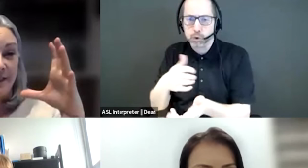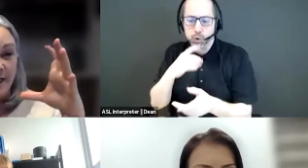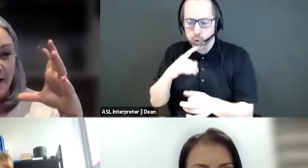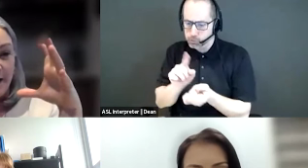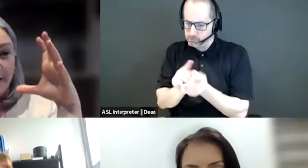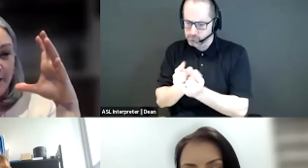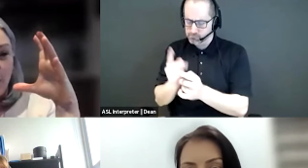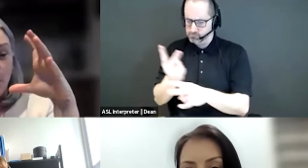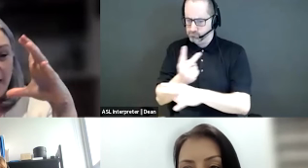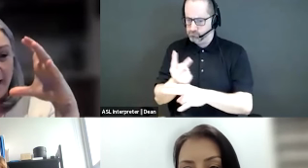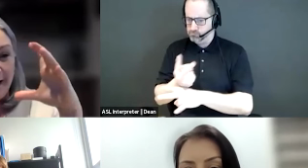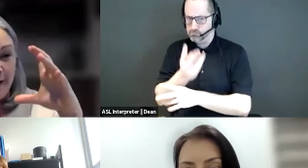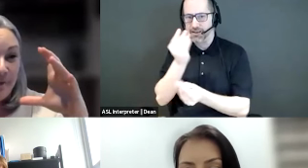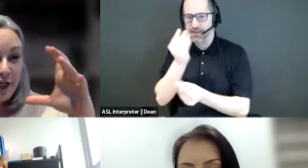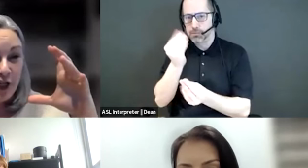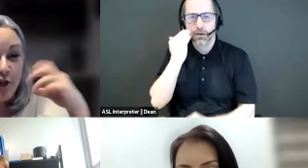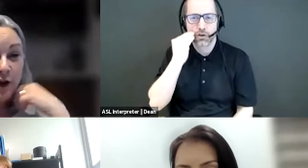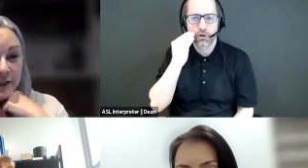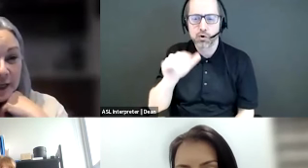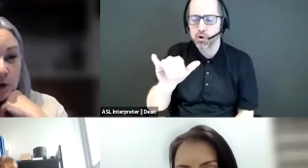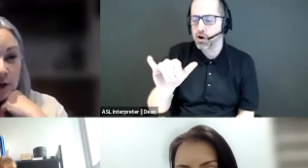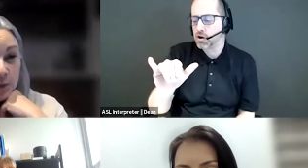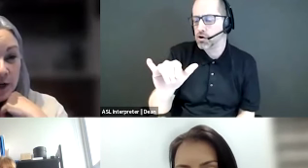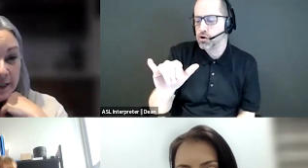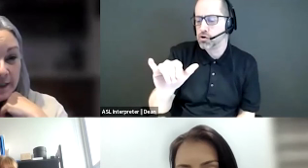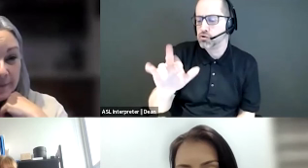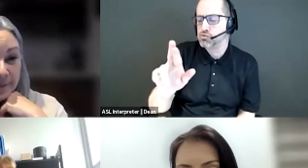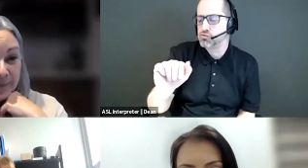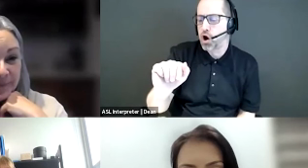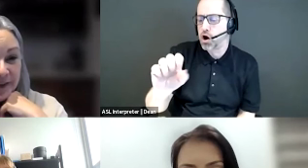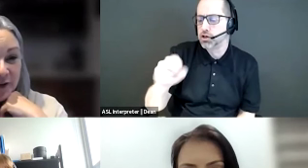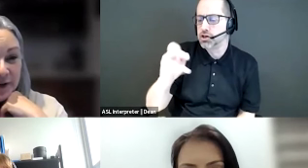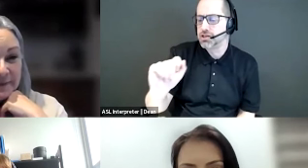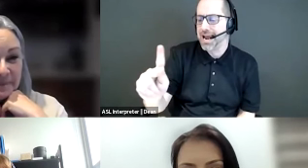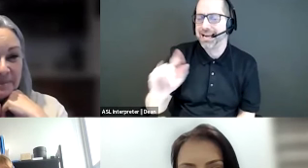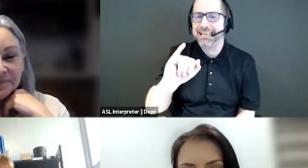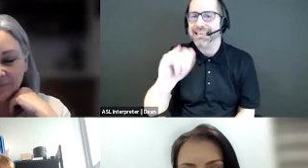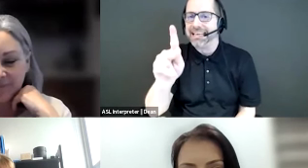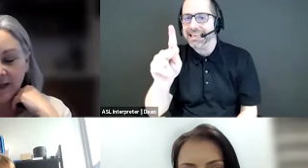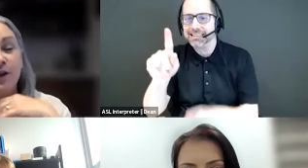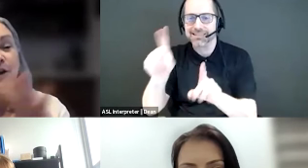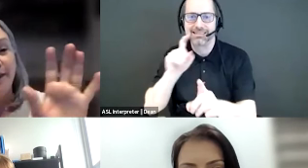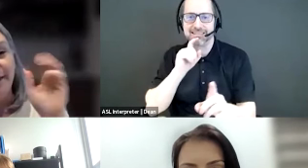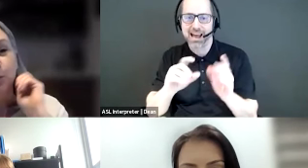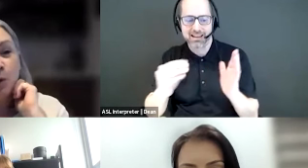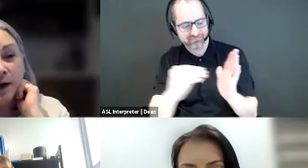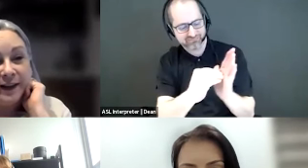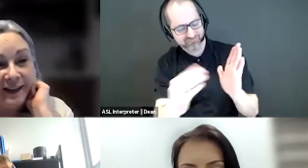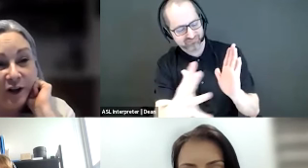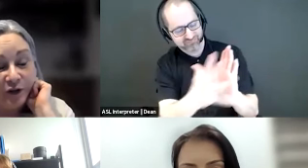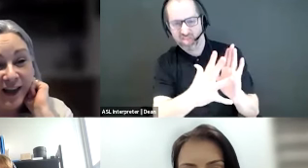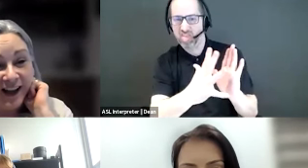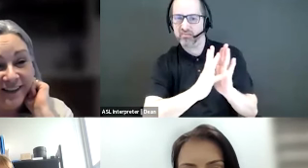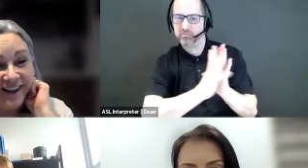they give you this, inky image and you have to say, well, here's what I see. All right. You will